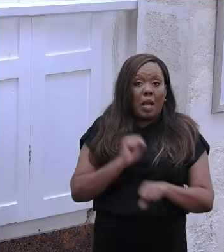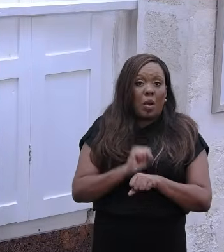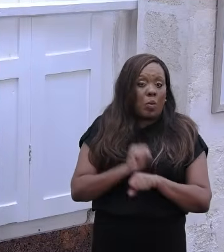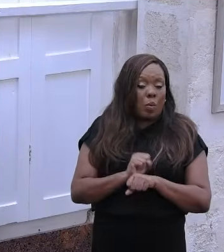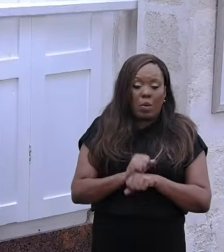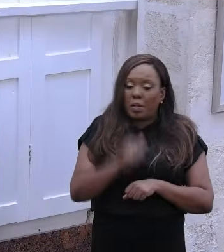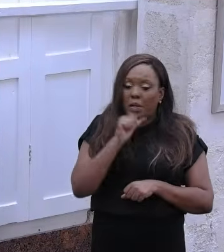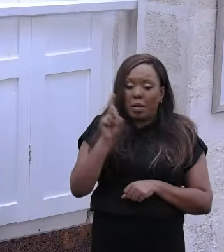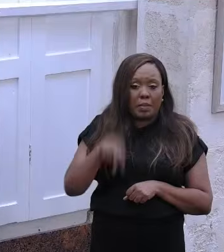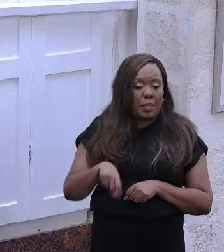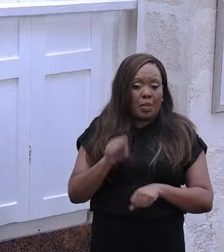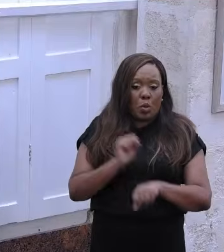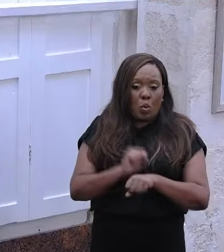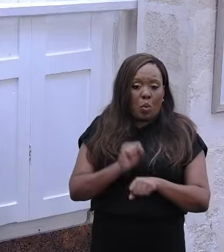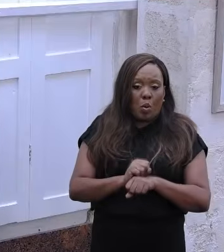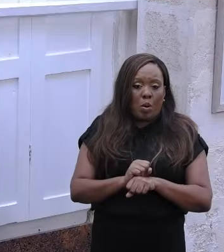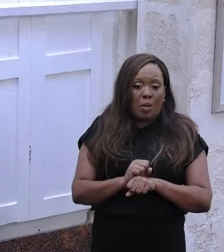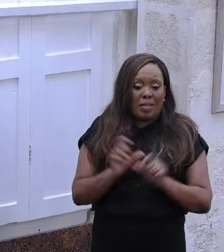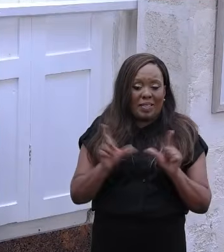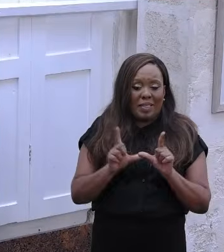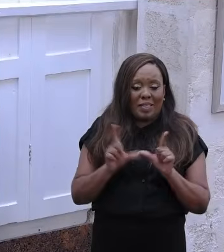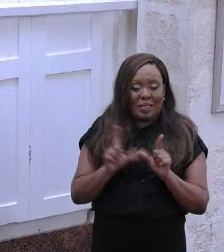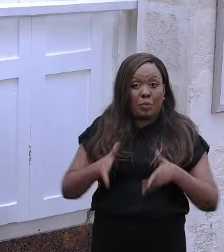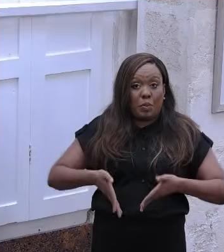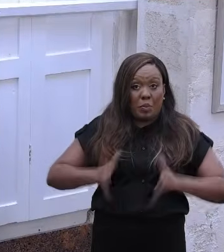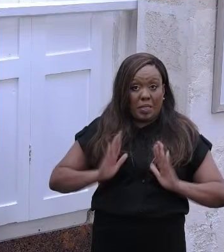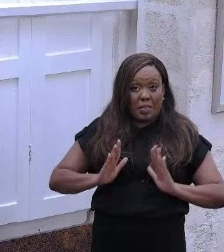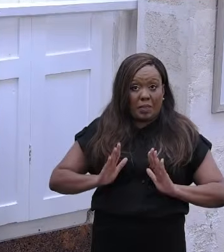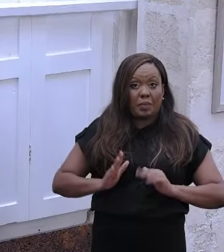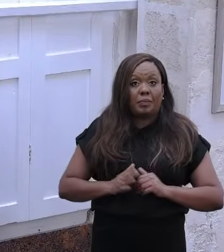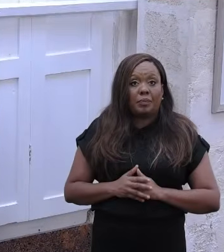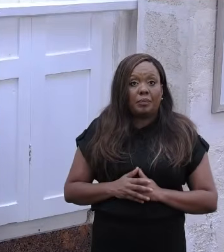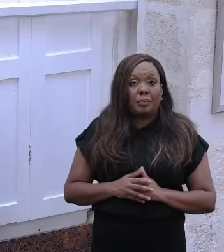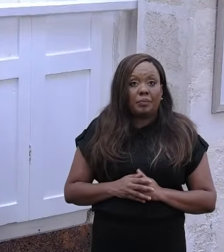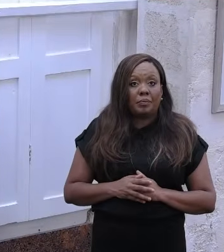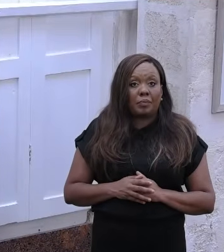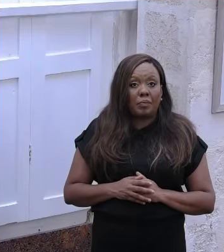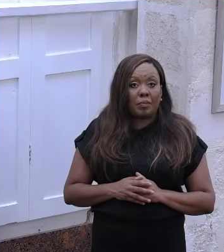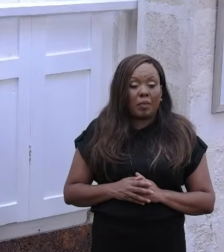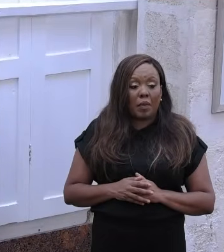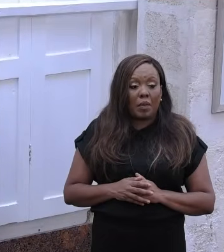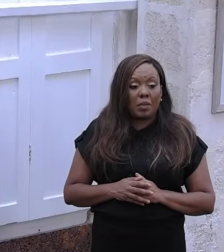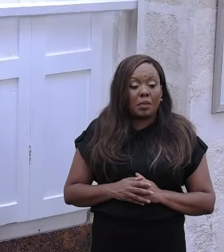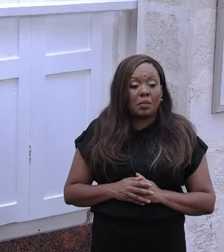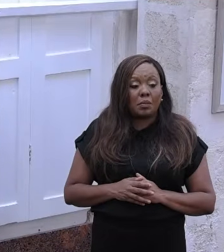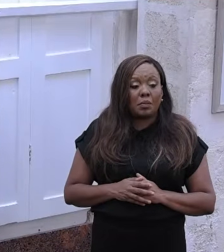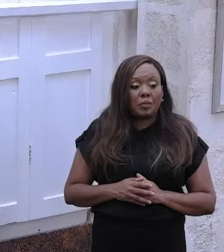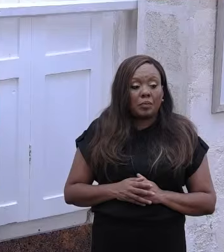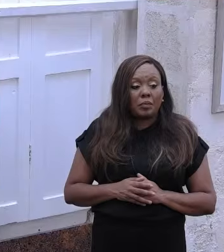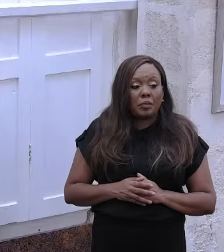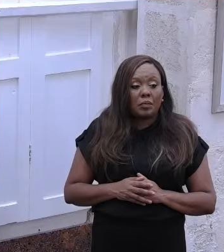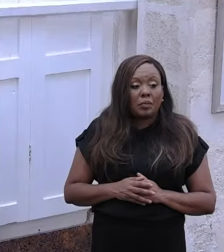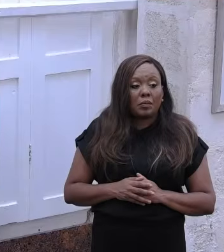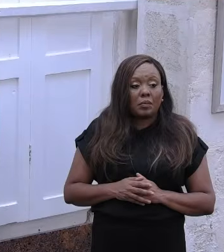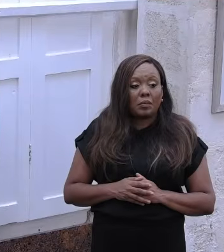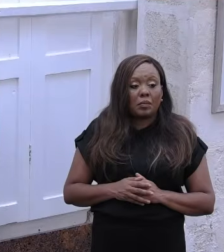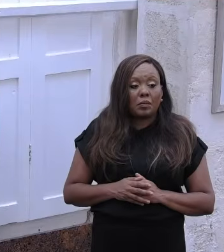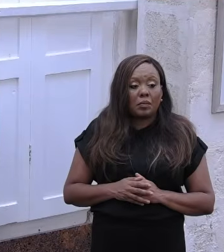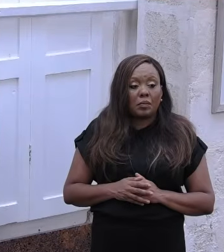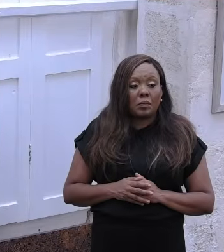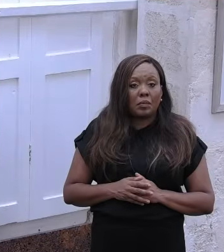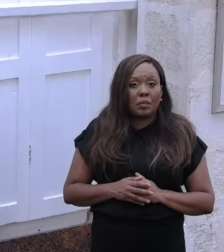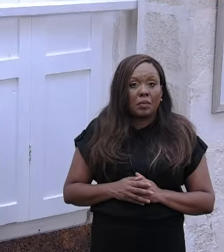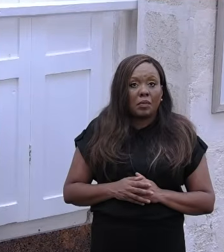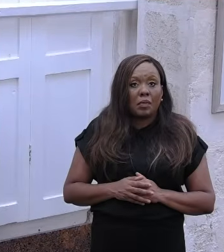permit. That is essentially a residency and labor mobility right that you're conferring, but